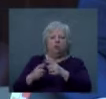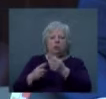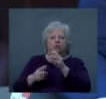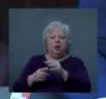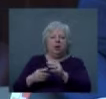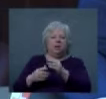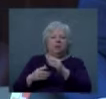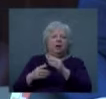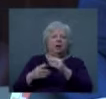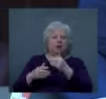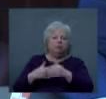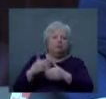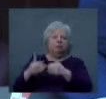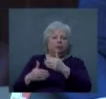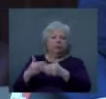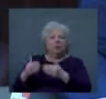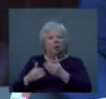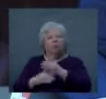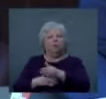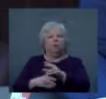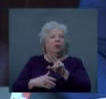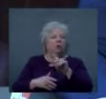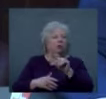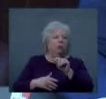incrementally over the period of